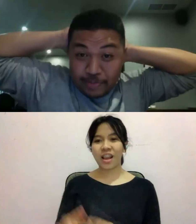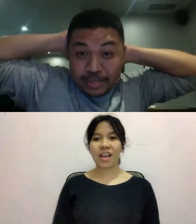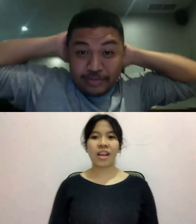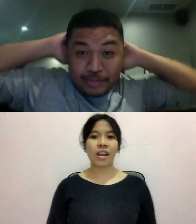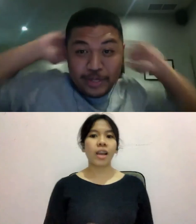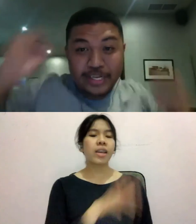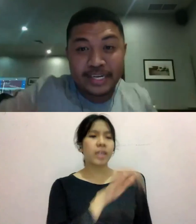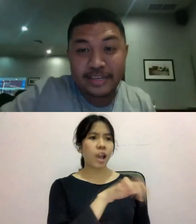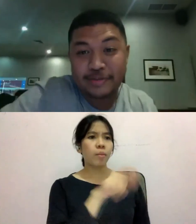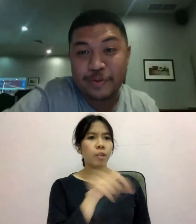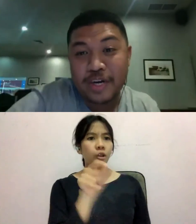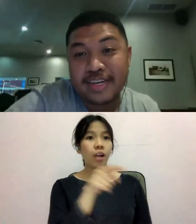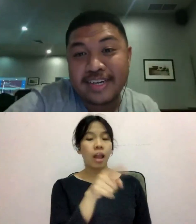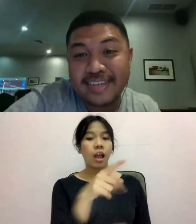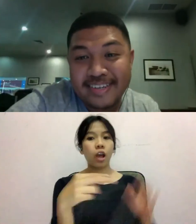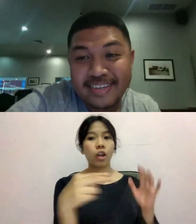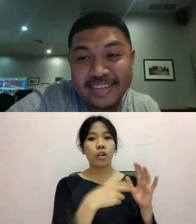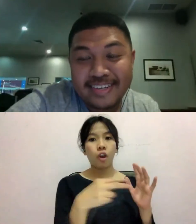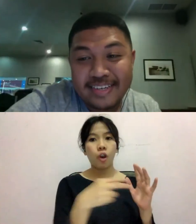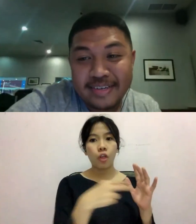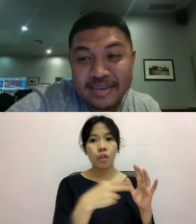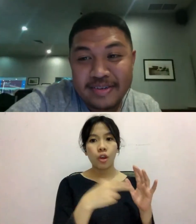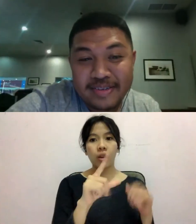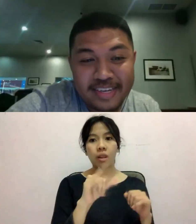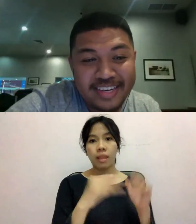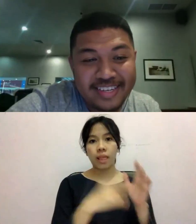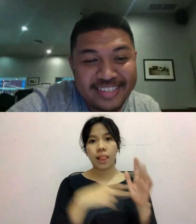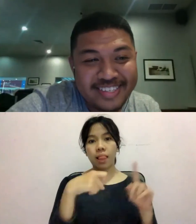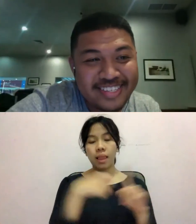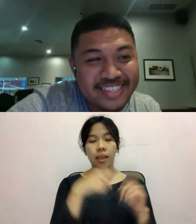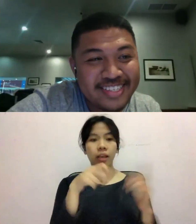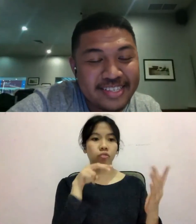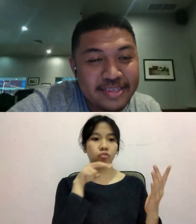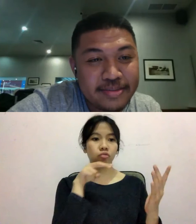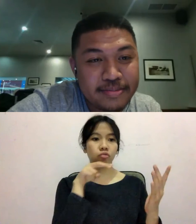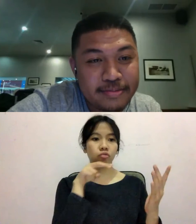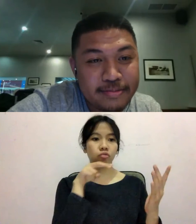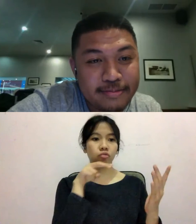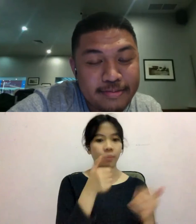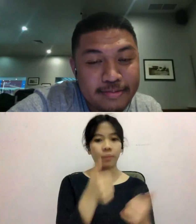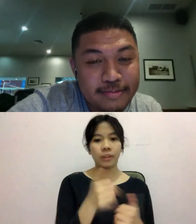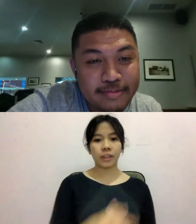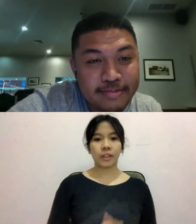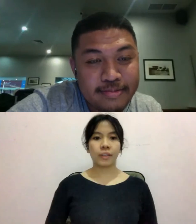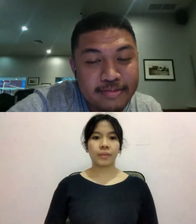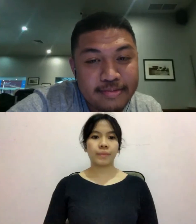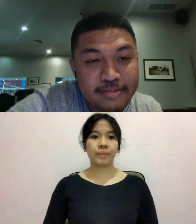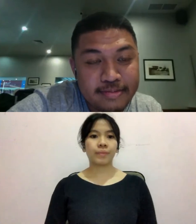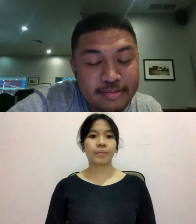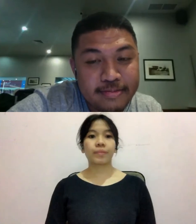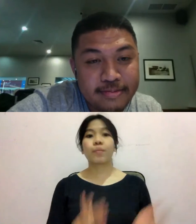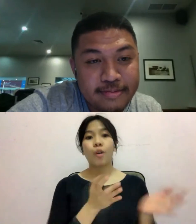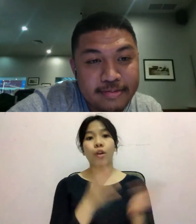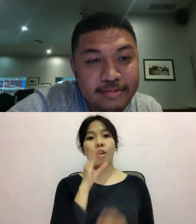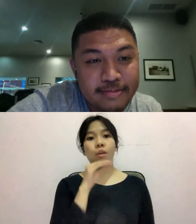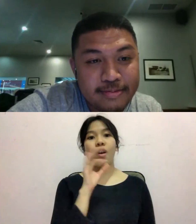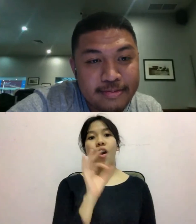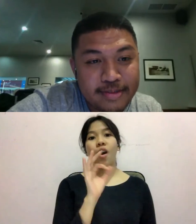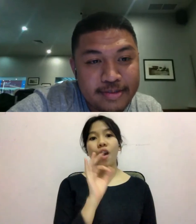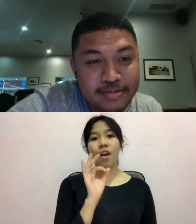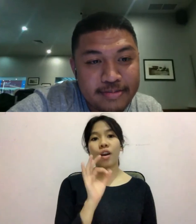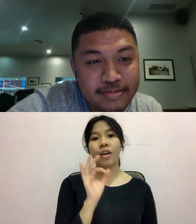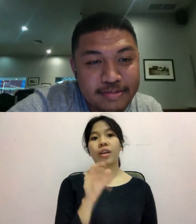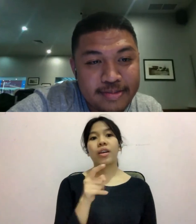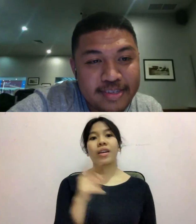from the Vimeo link if you want. Yes. Yeah. So there's so audiences, if you're interested in watch, there's a